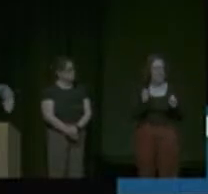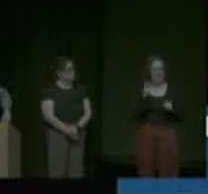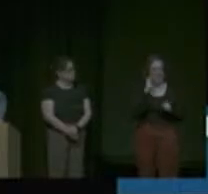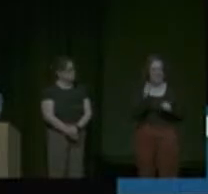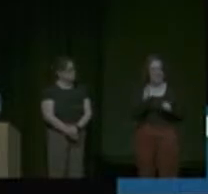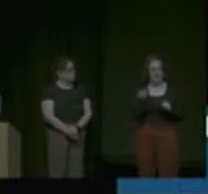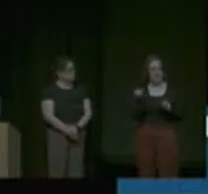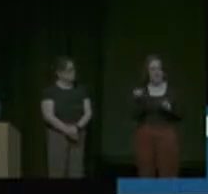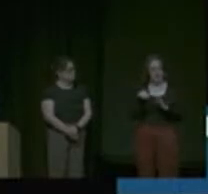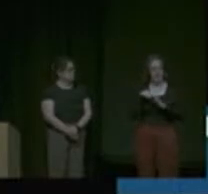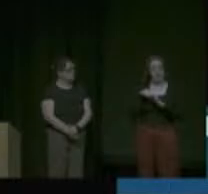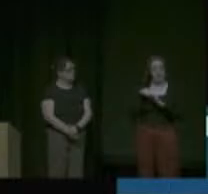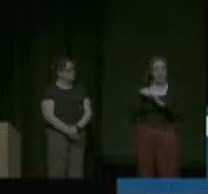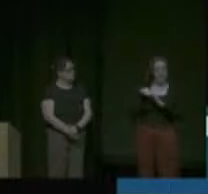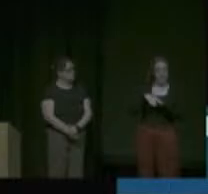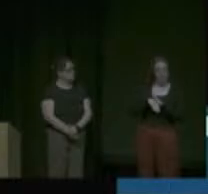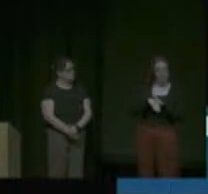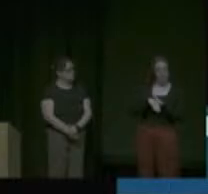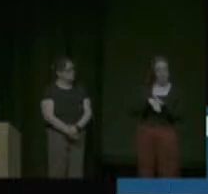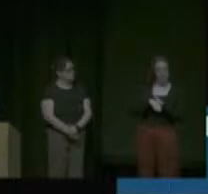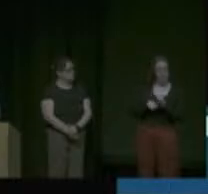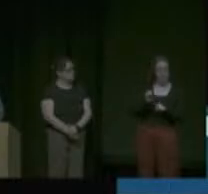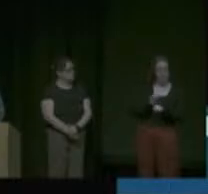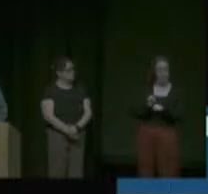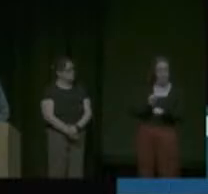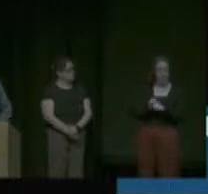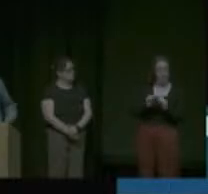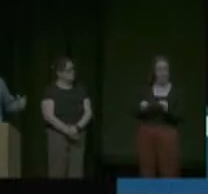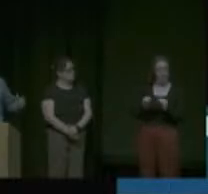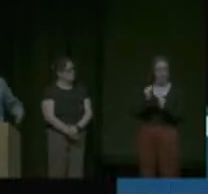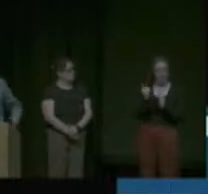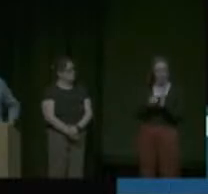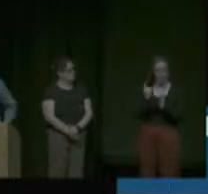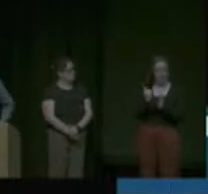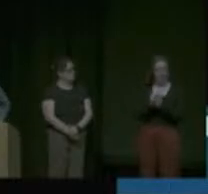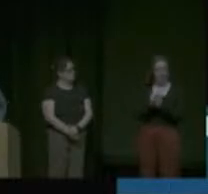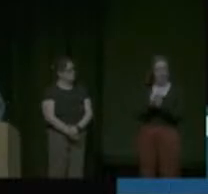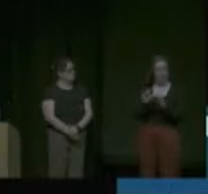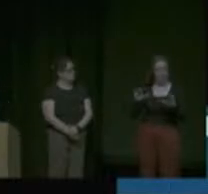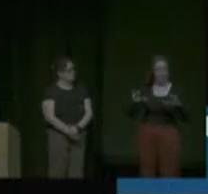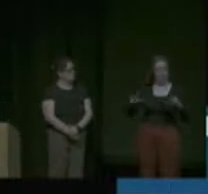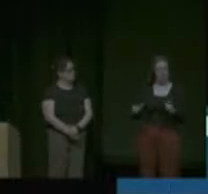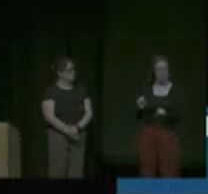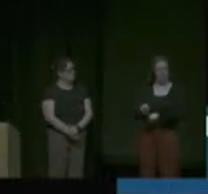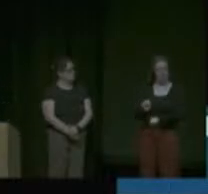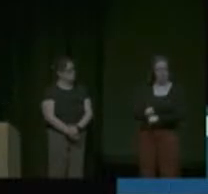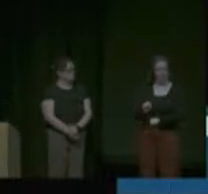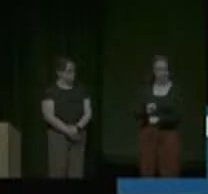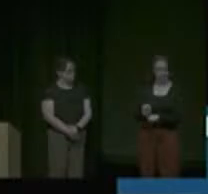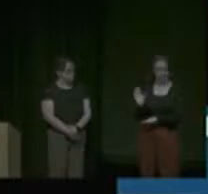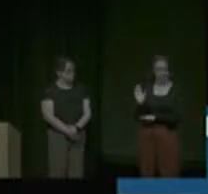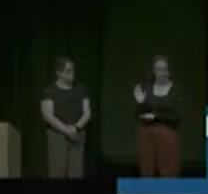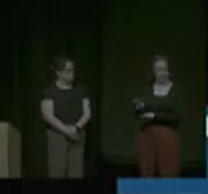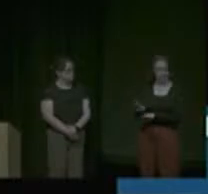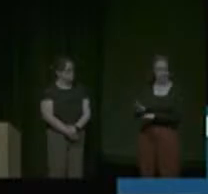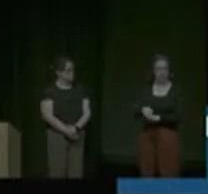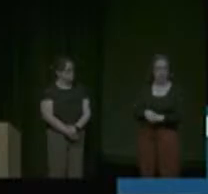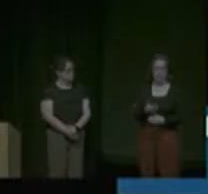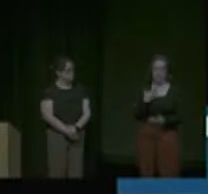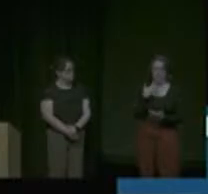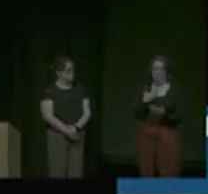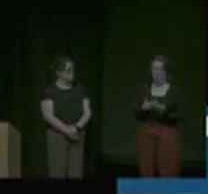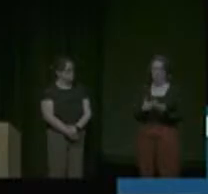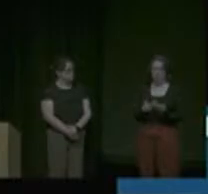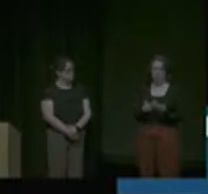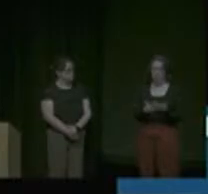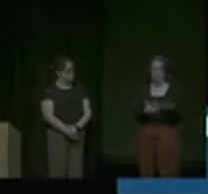trending back downwards, and we're actually working more hours now as well as a company as a whole. So that's a good sign, and we'll take that